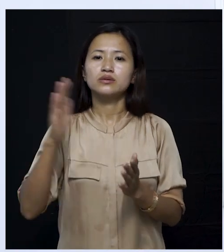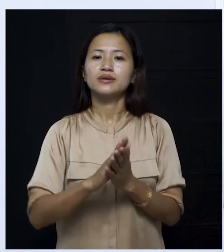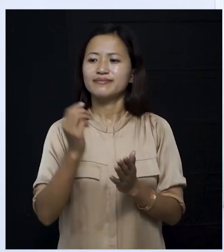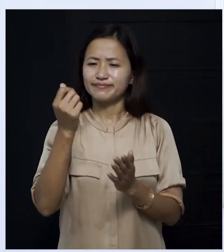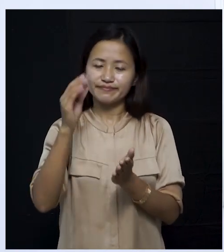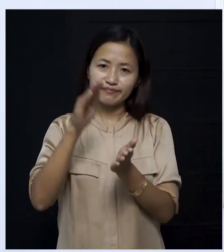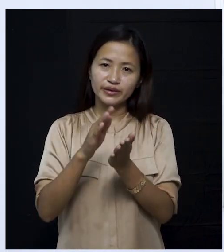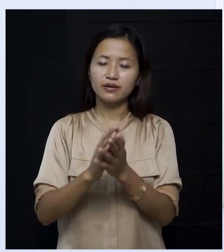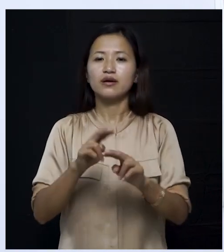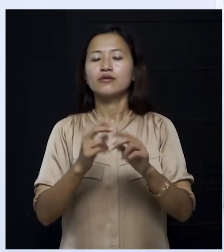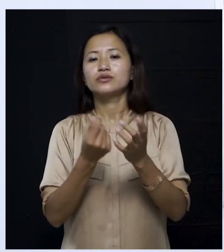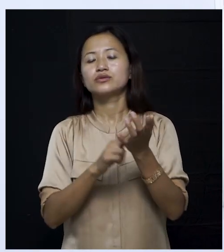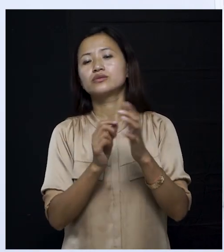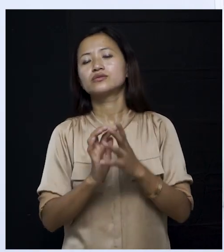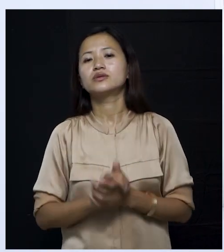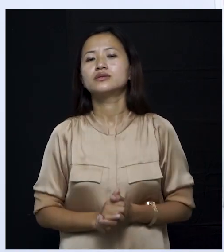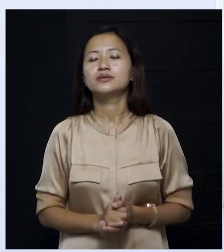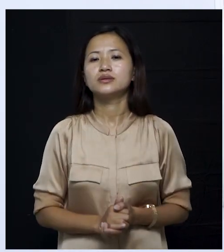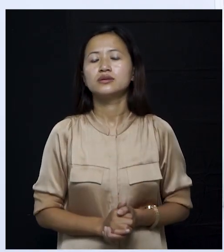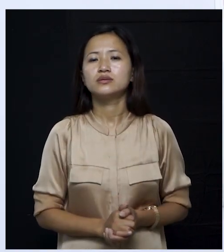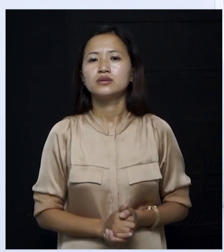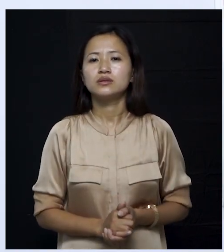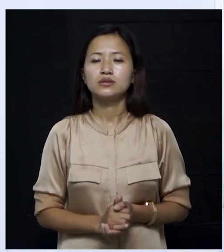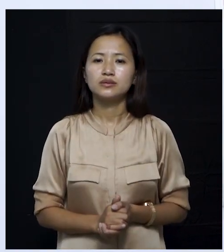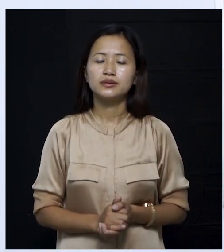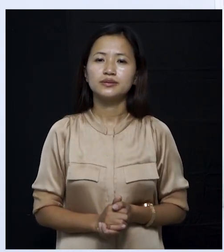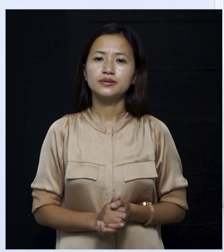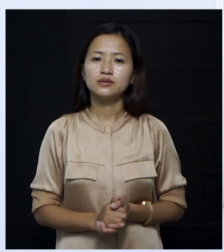fund. Okay, cheat fund.